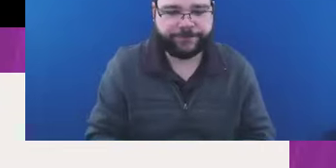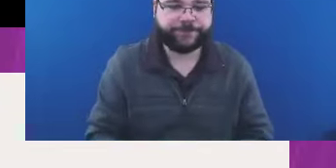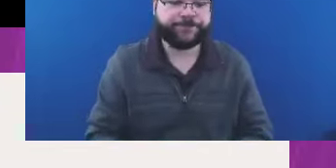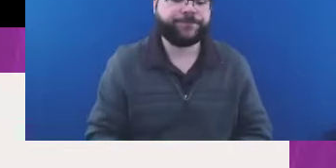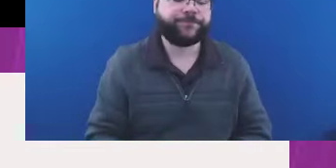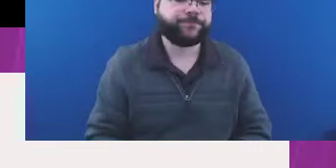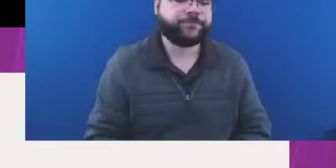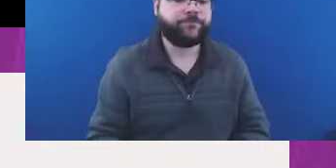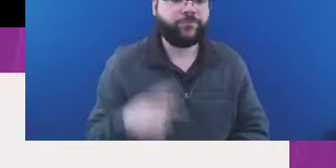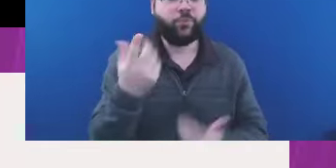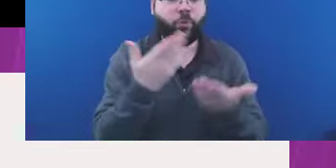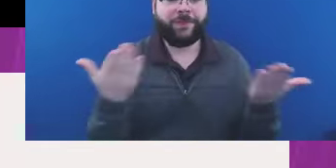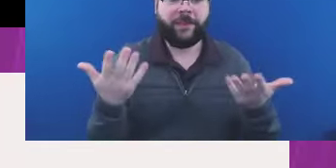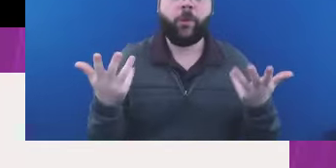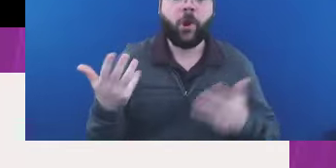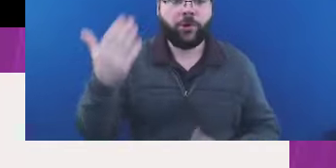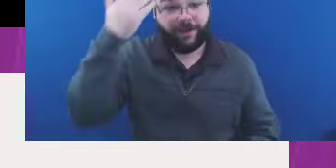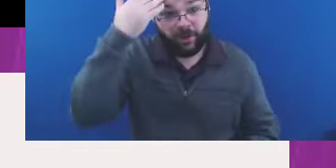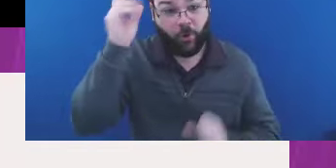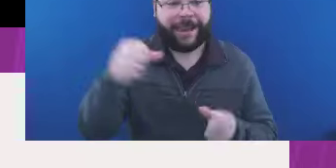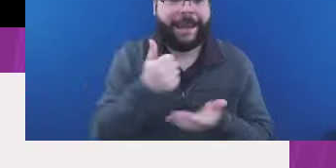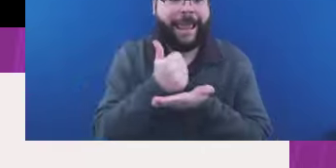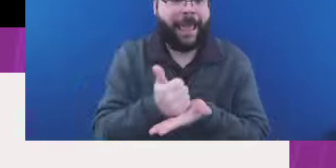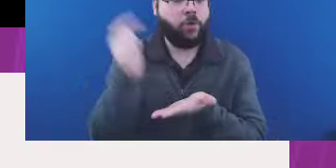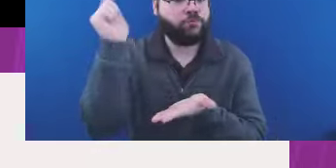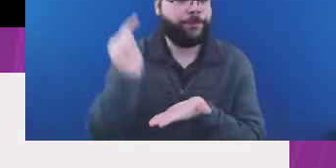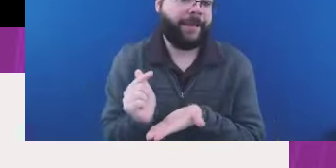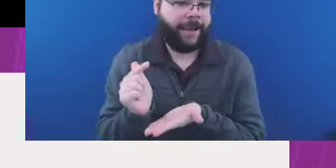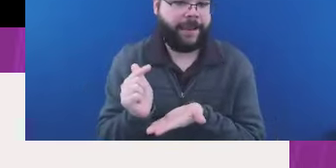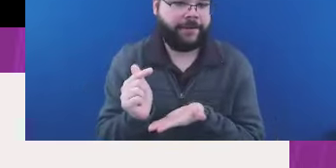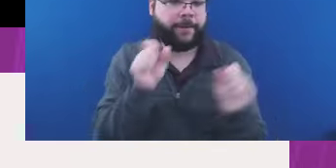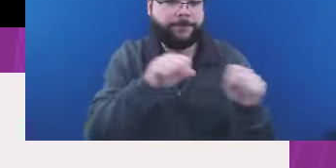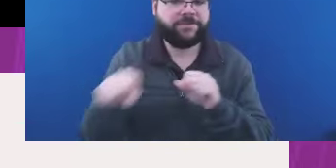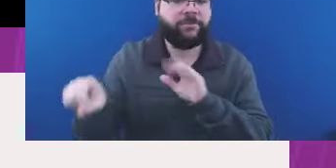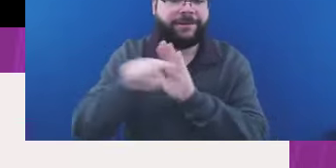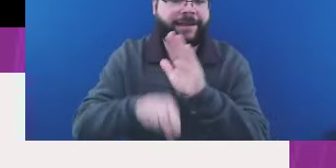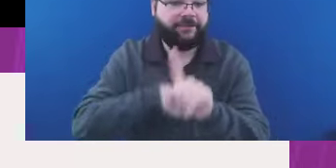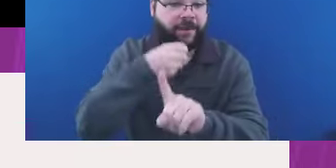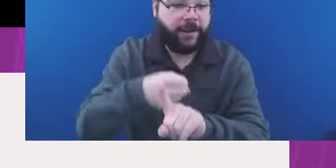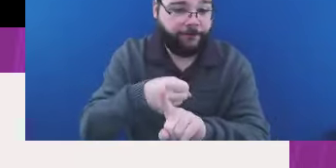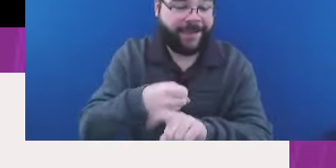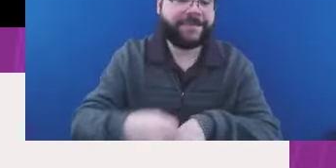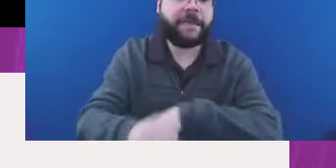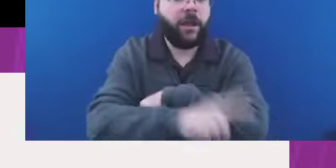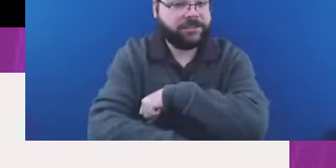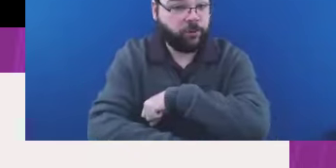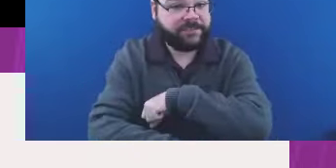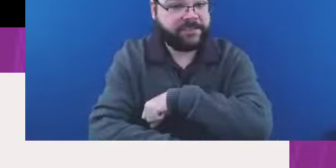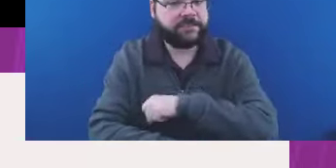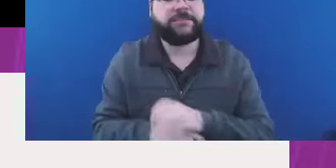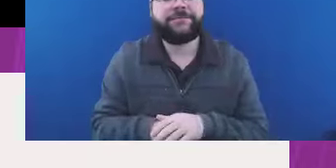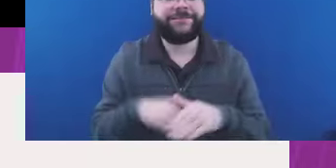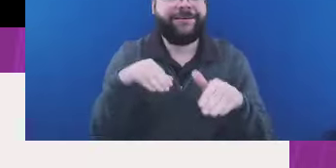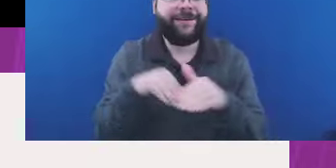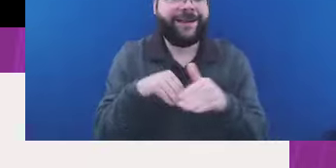So one of the things that we know can help mitigate these potential negative impacts and consequences is